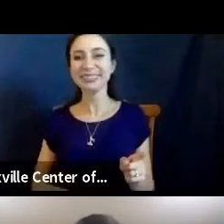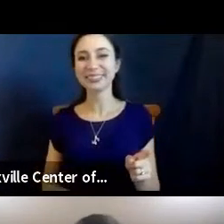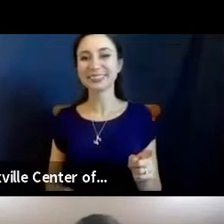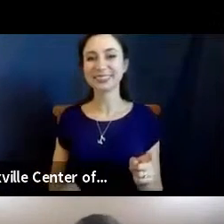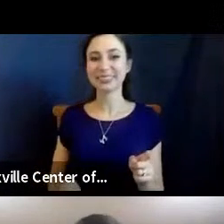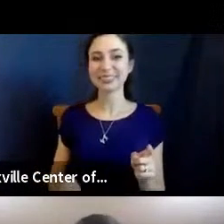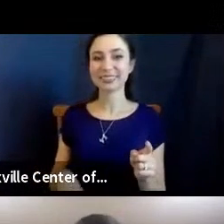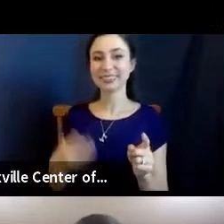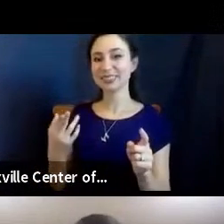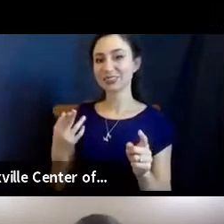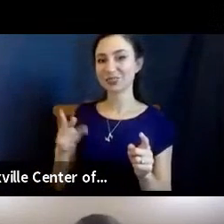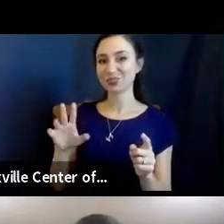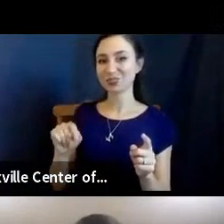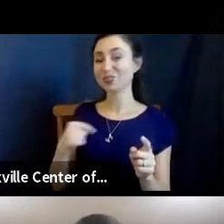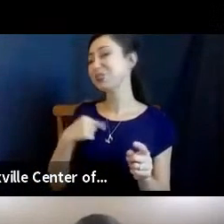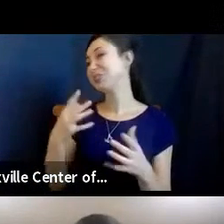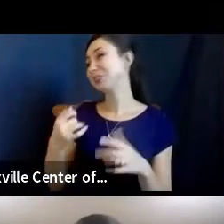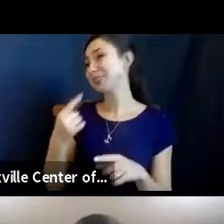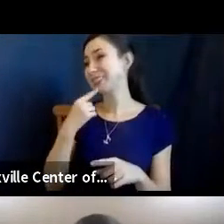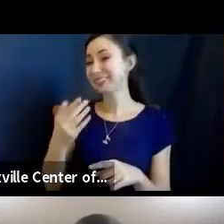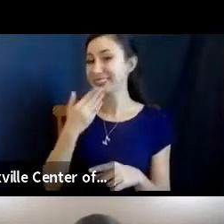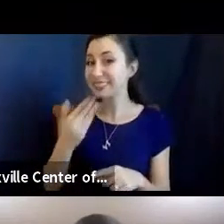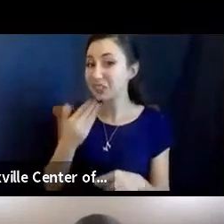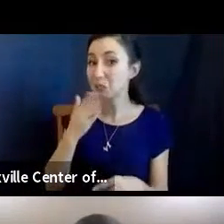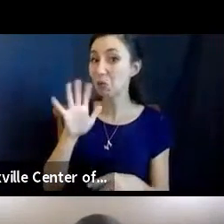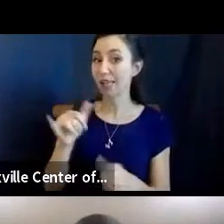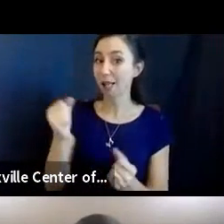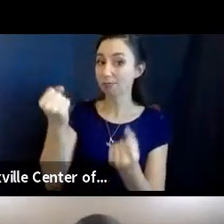want to say thank you. That's a lot to digest.